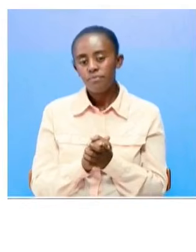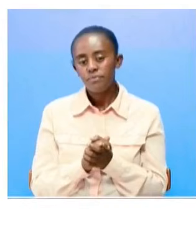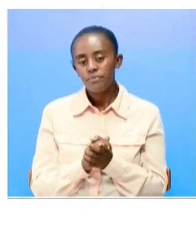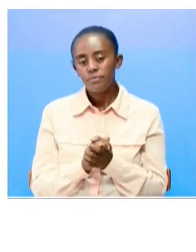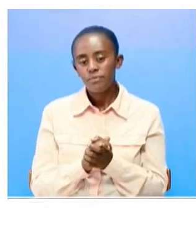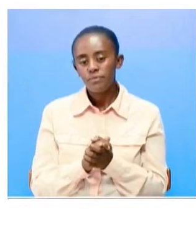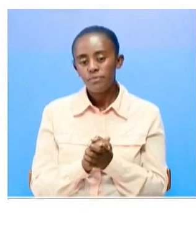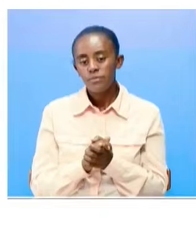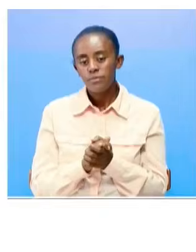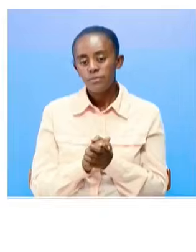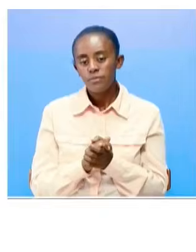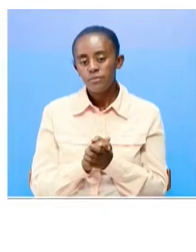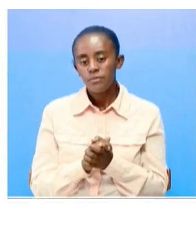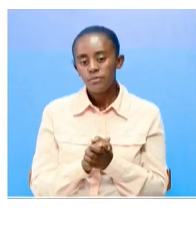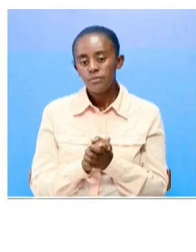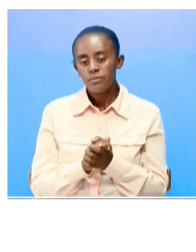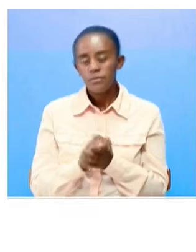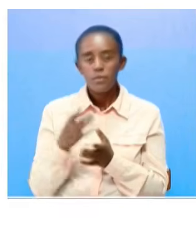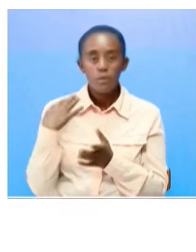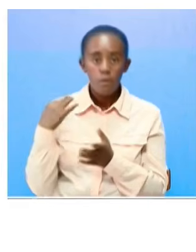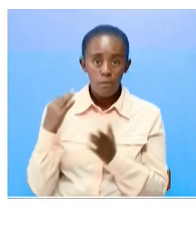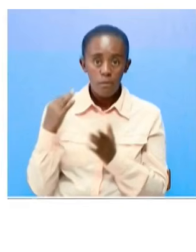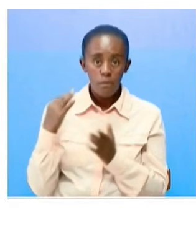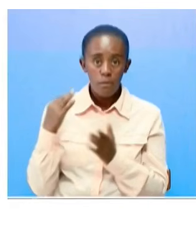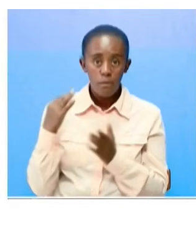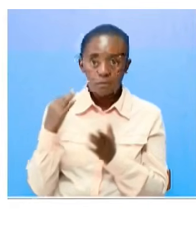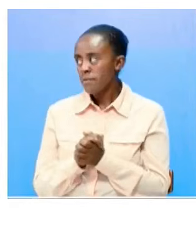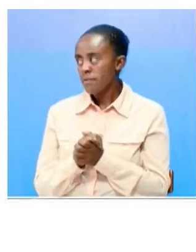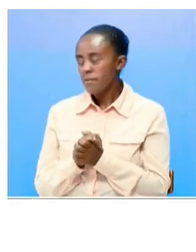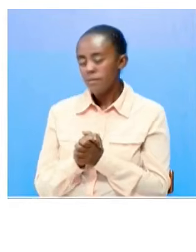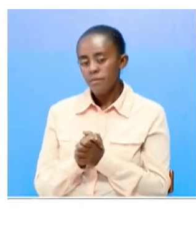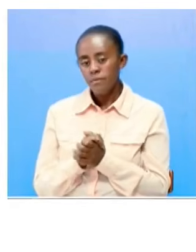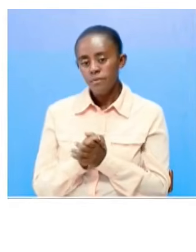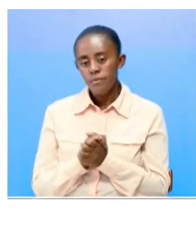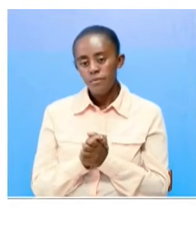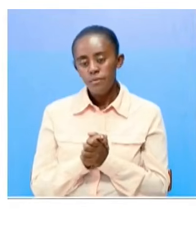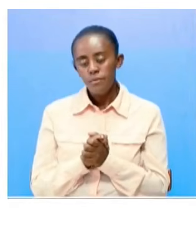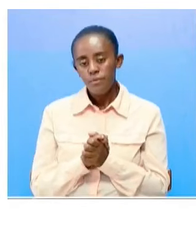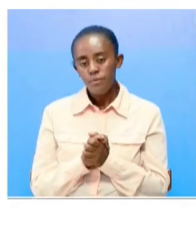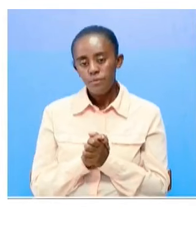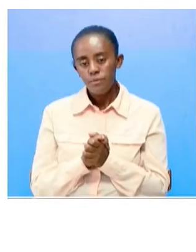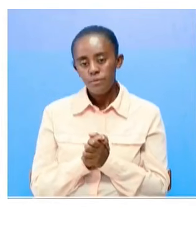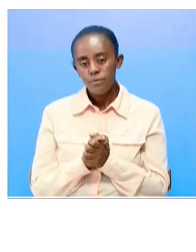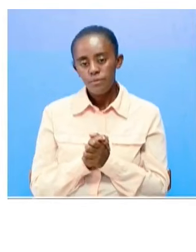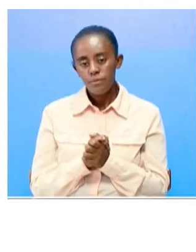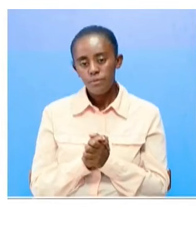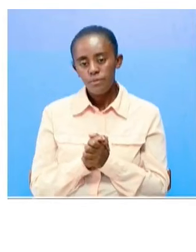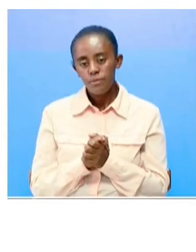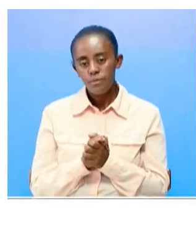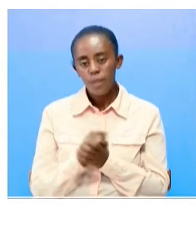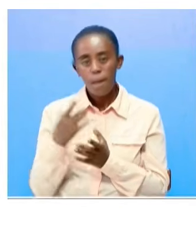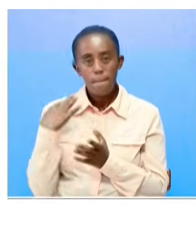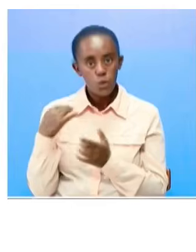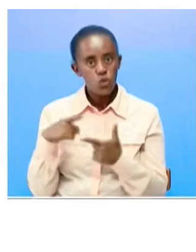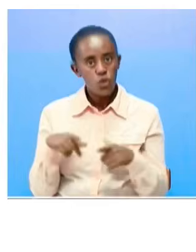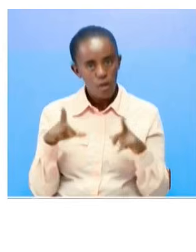fourth one should be about personal life. Personal life should be